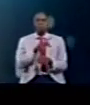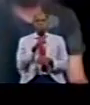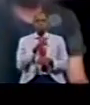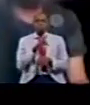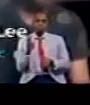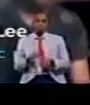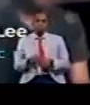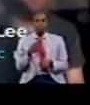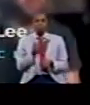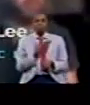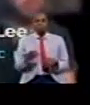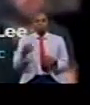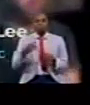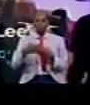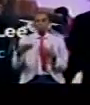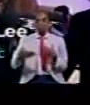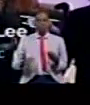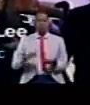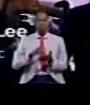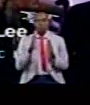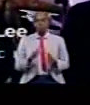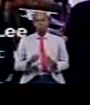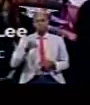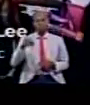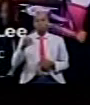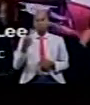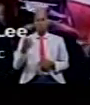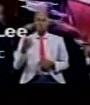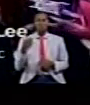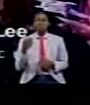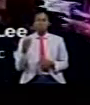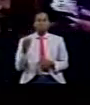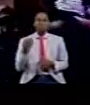because I relate with children, young people a lot,